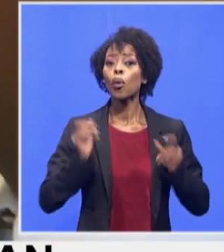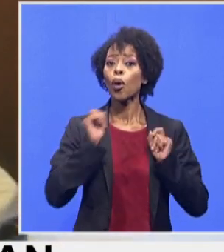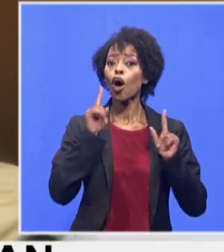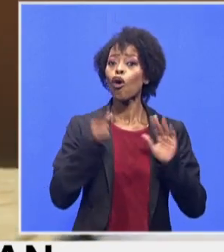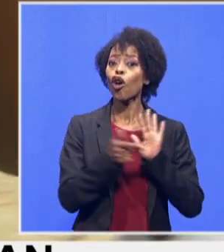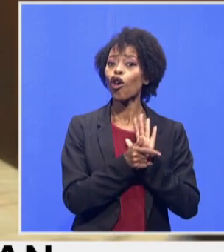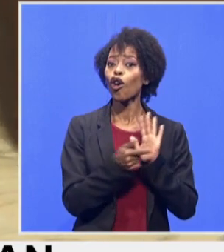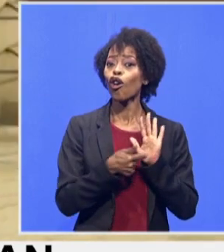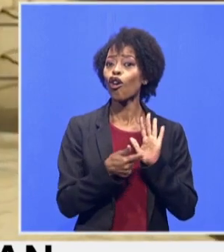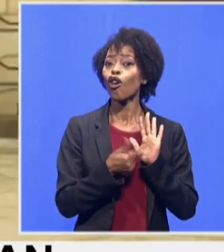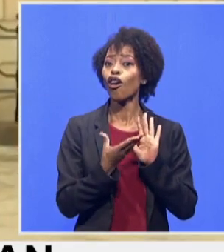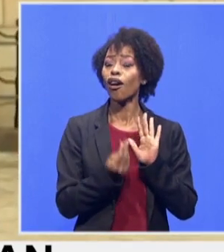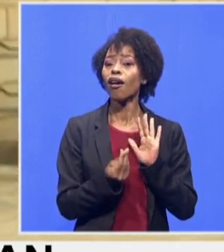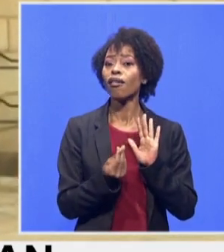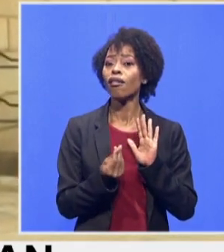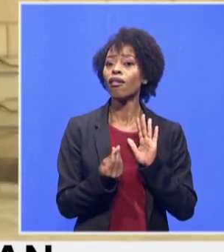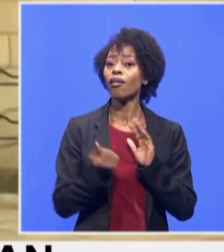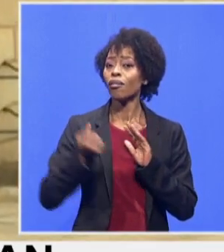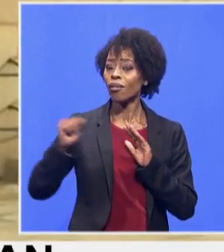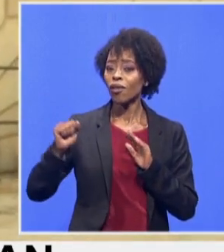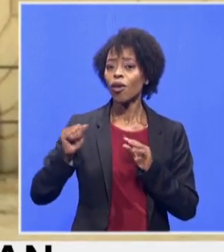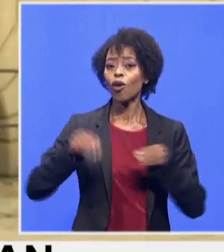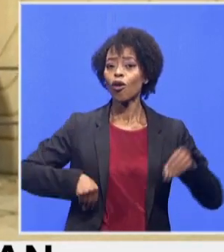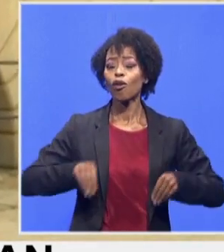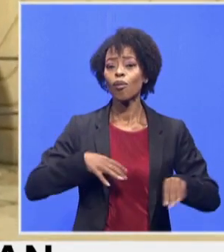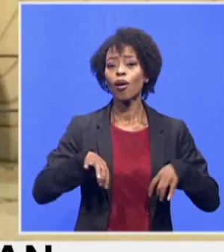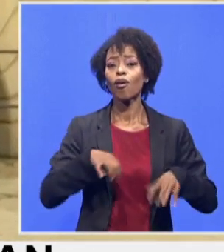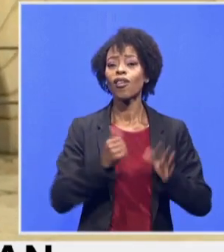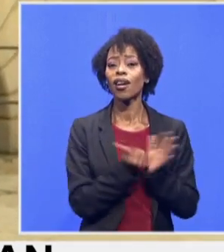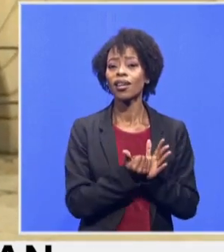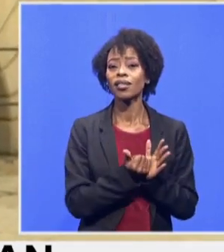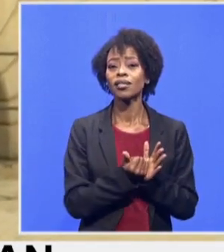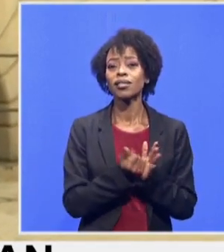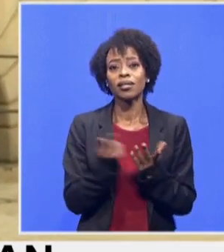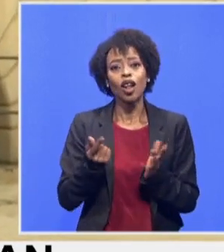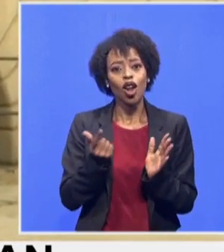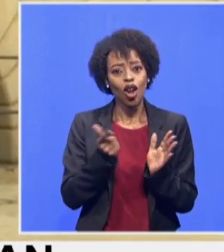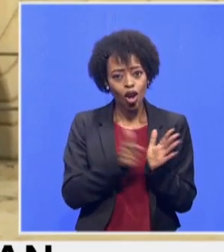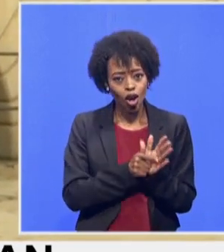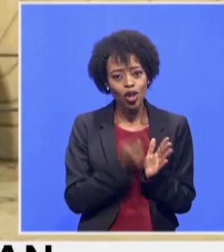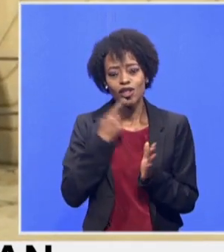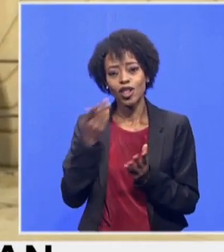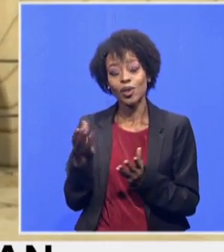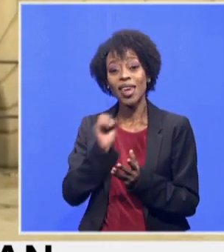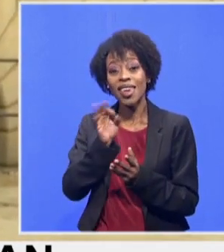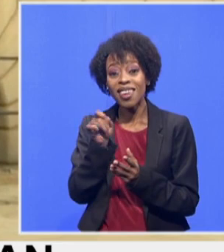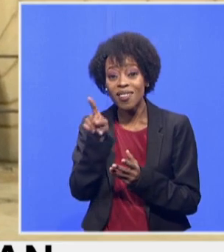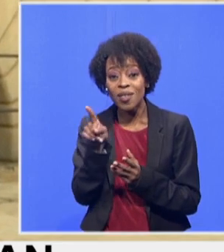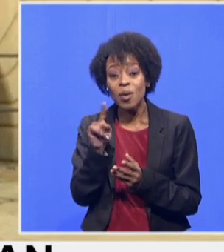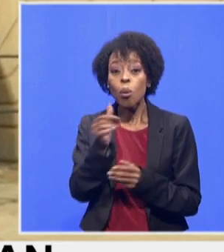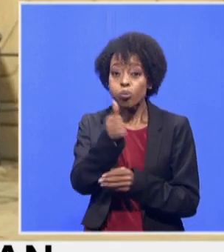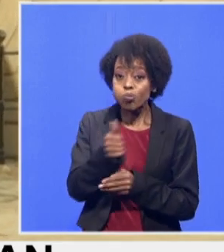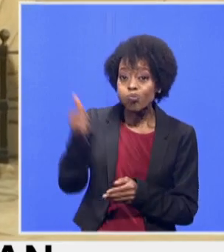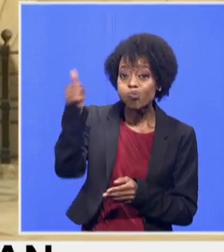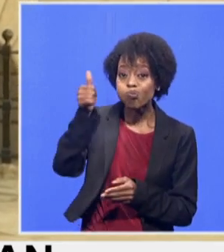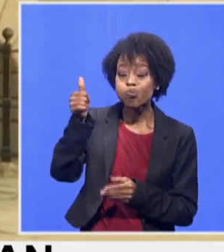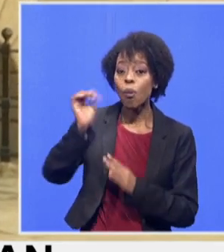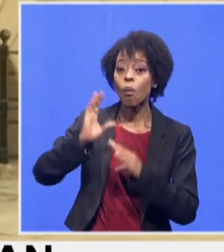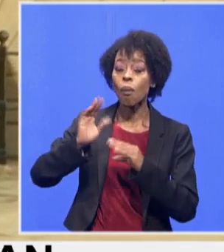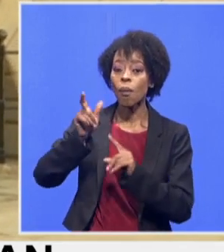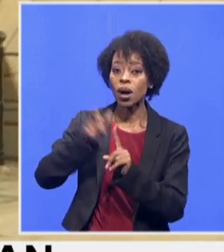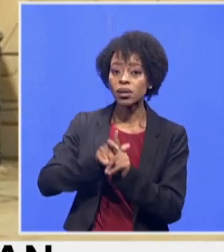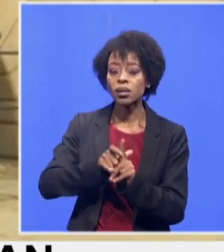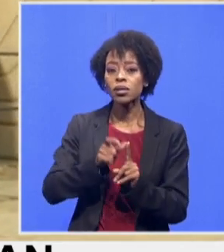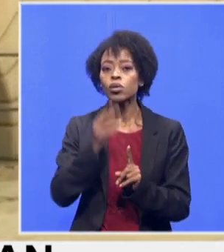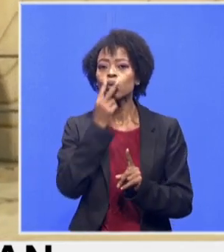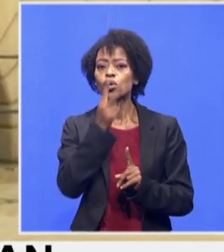law called Prevention of Corrupt Activities Act. You are compelled, if you are in a position of authority and you see